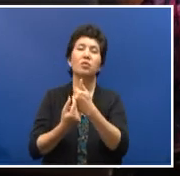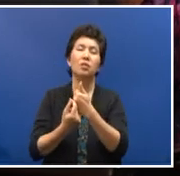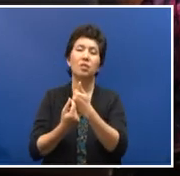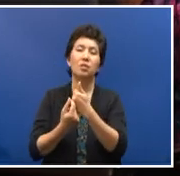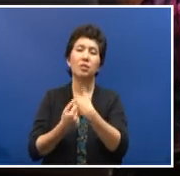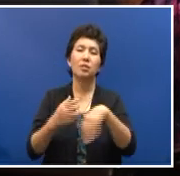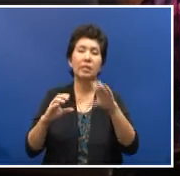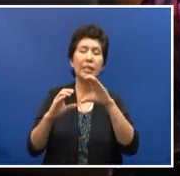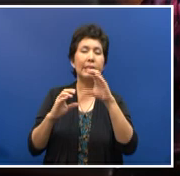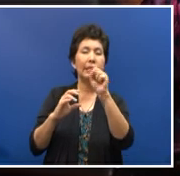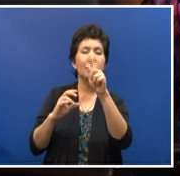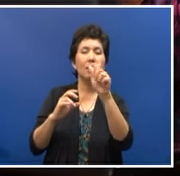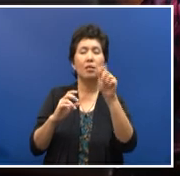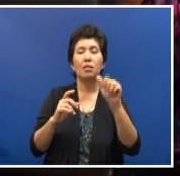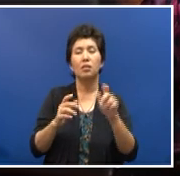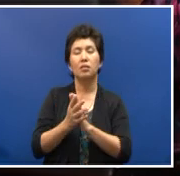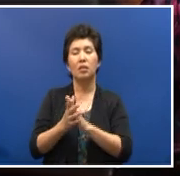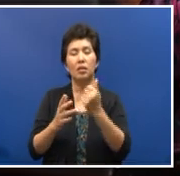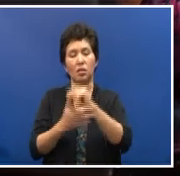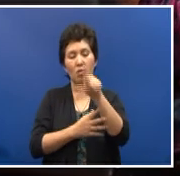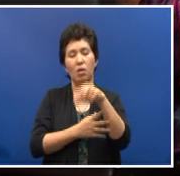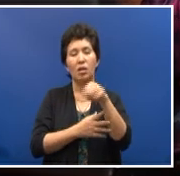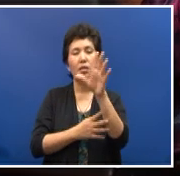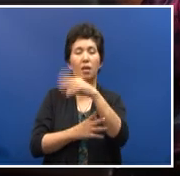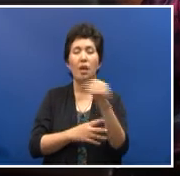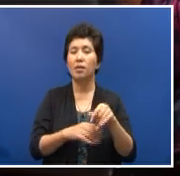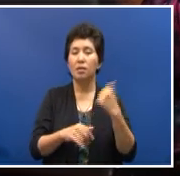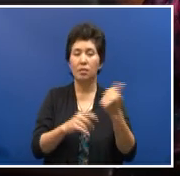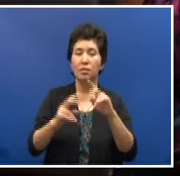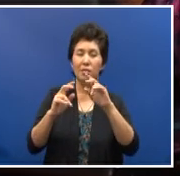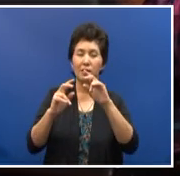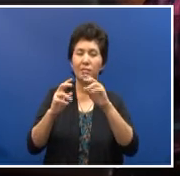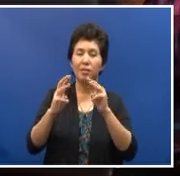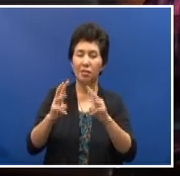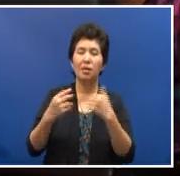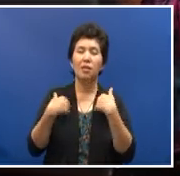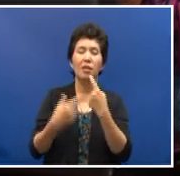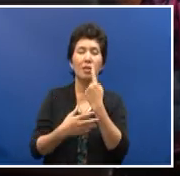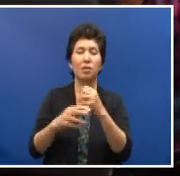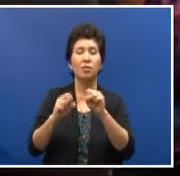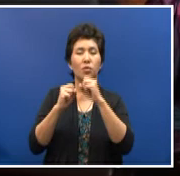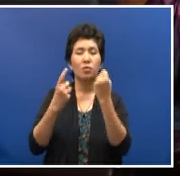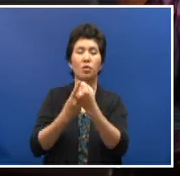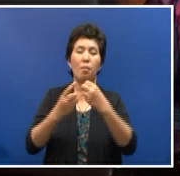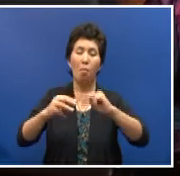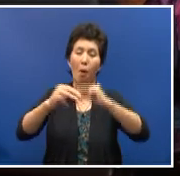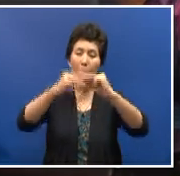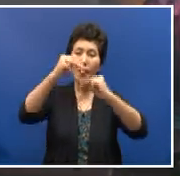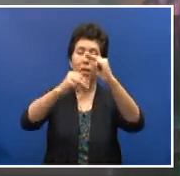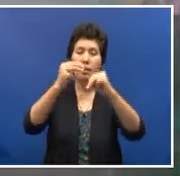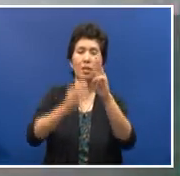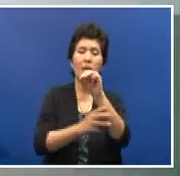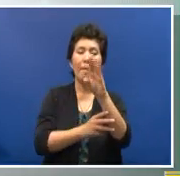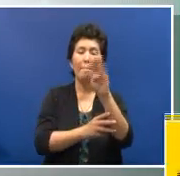stratification and what is social inequality. And the other terms that I mentioned regularly just now is about social mobility.